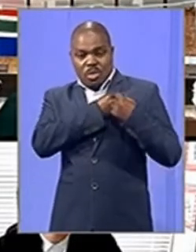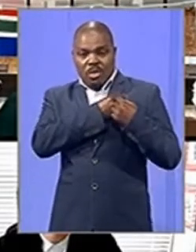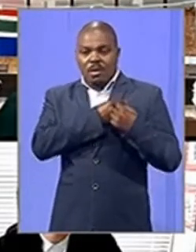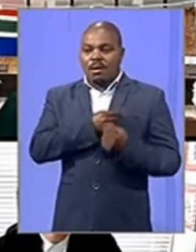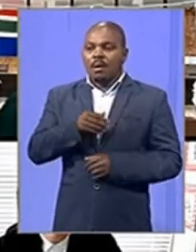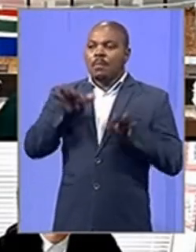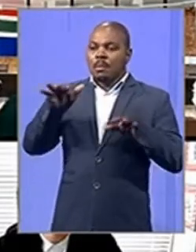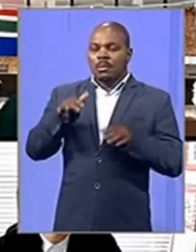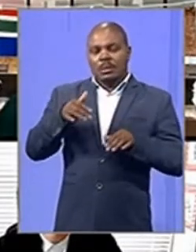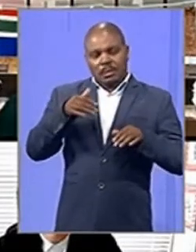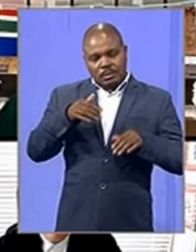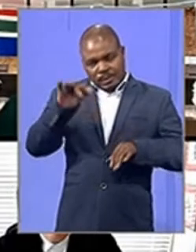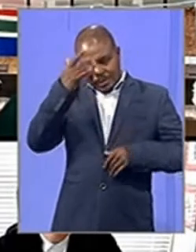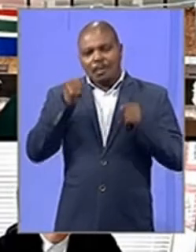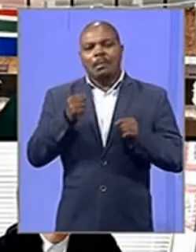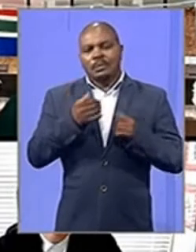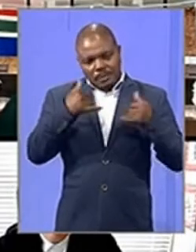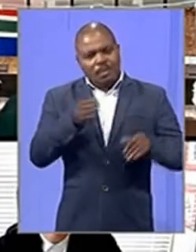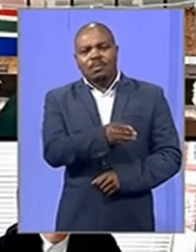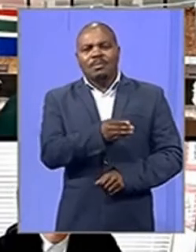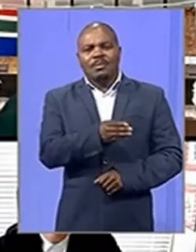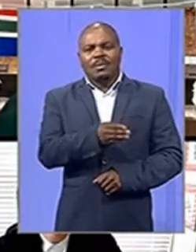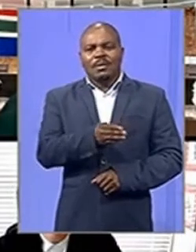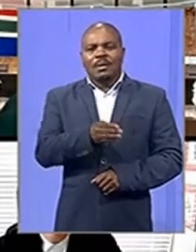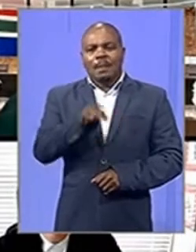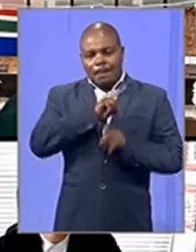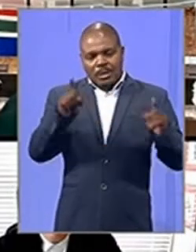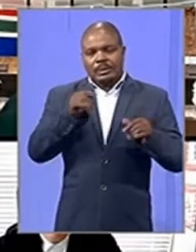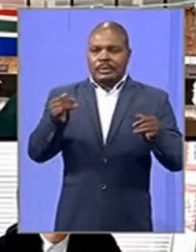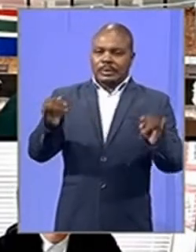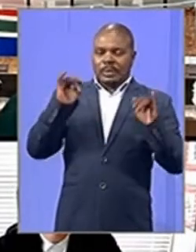getting infected or transmitting the disease, they prevent serious illness.